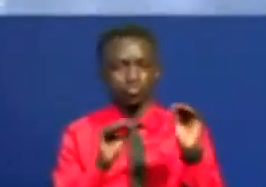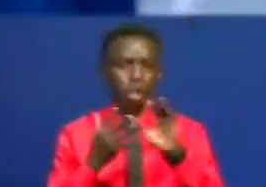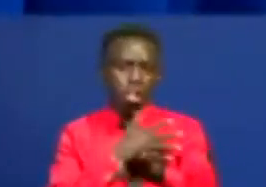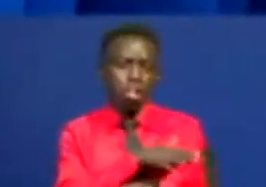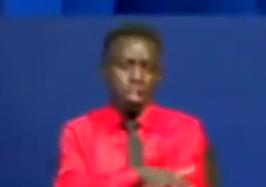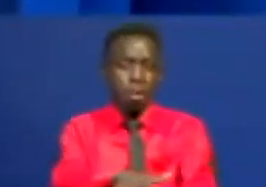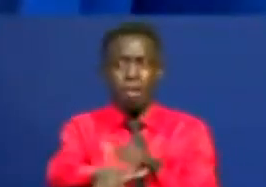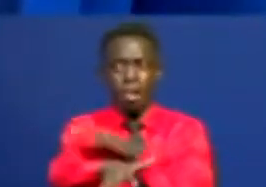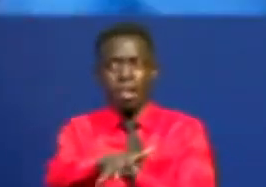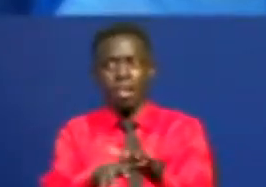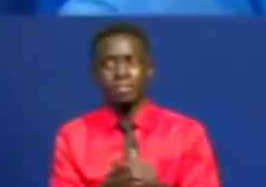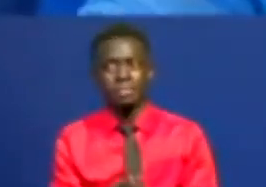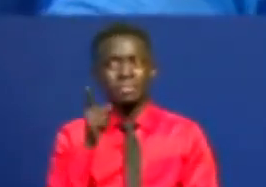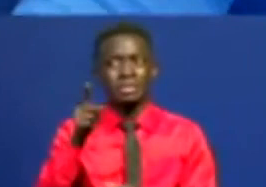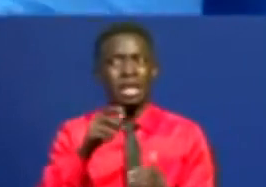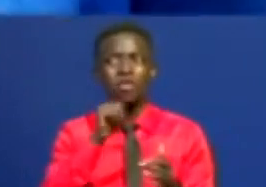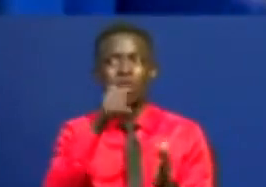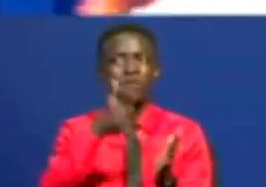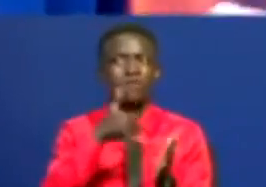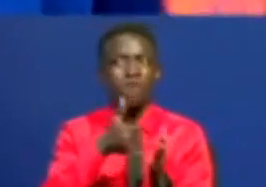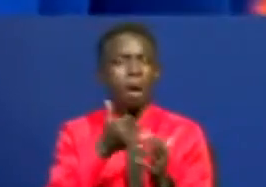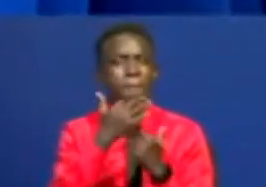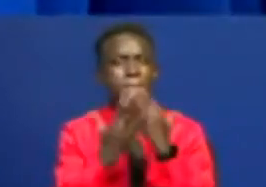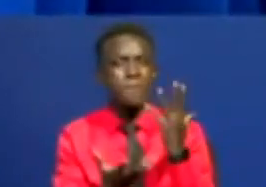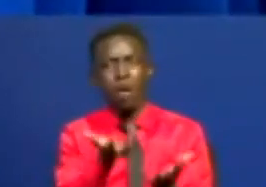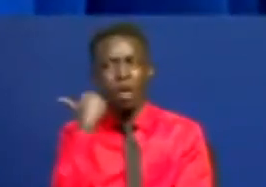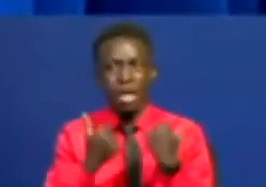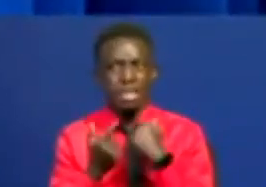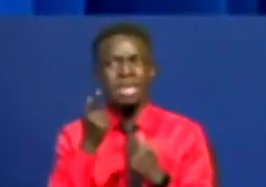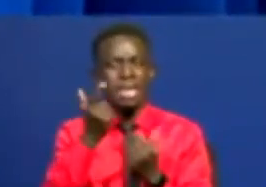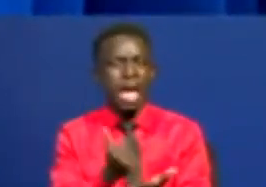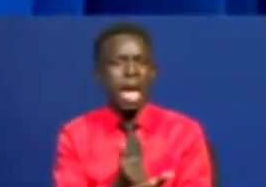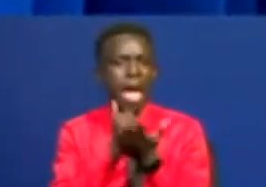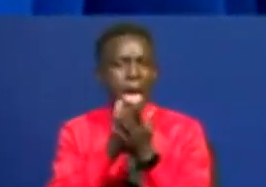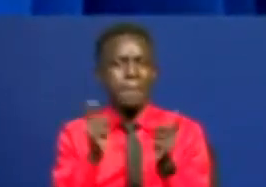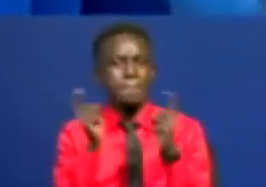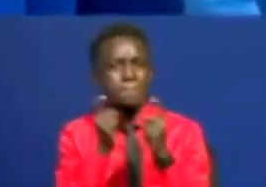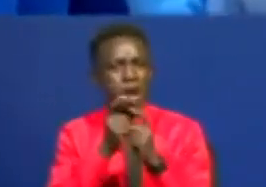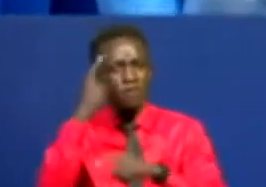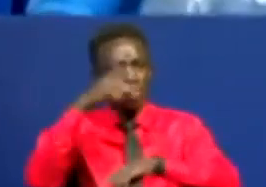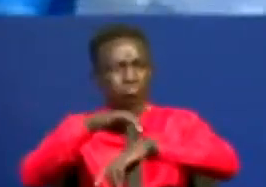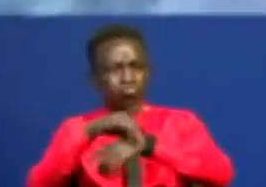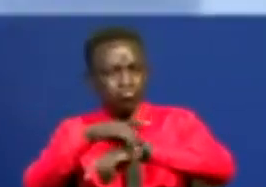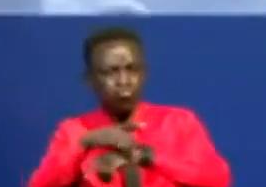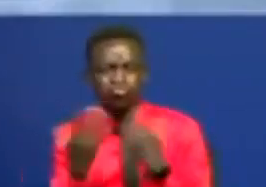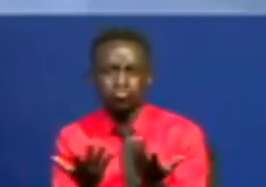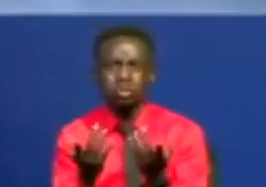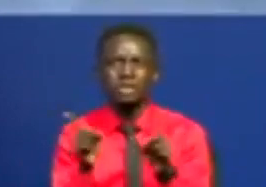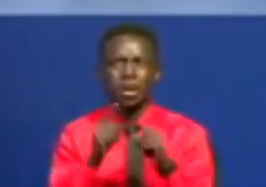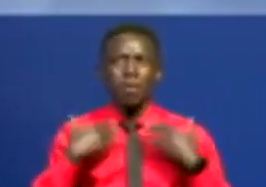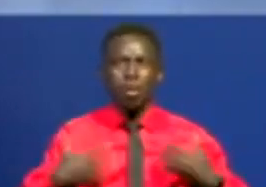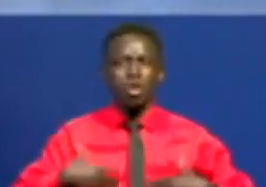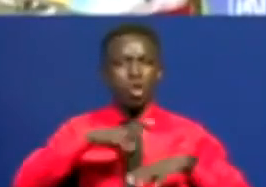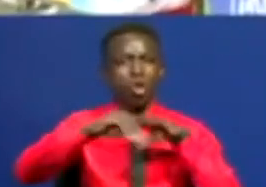involve removal of blood and is preferred in easing joint pain, inflammation, body comfort and